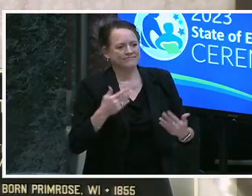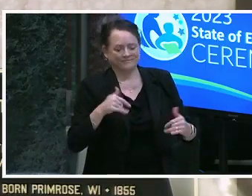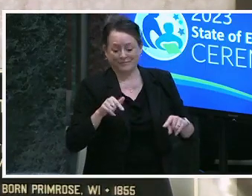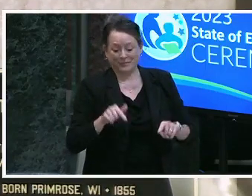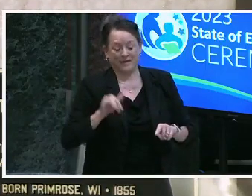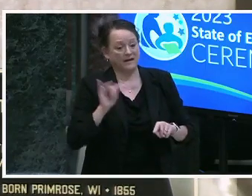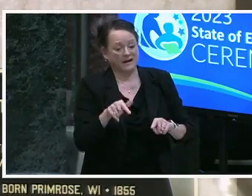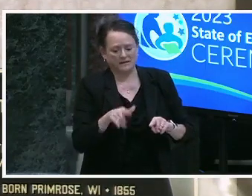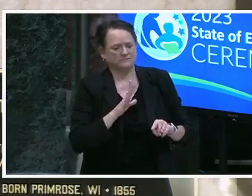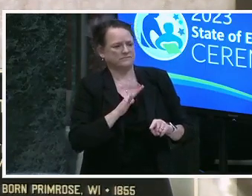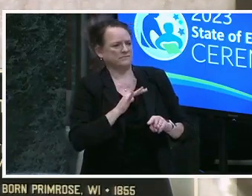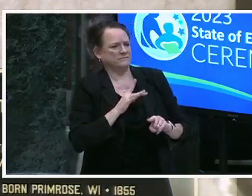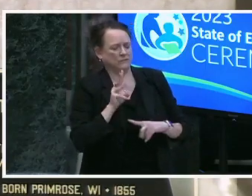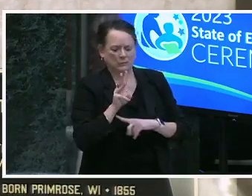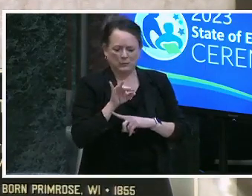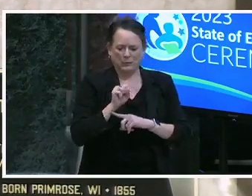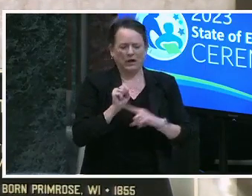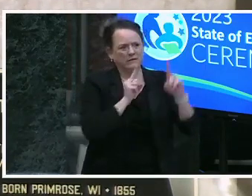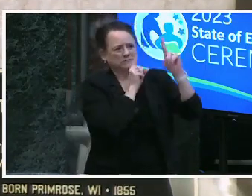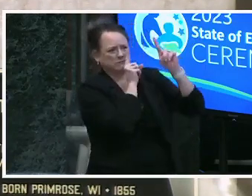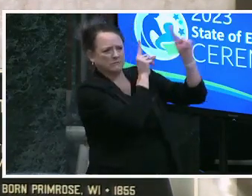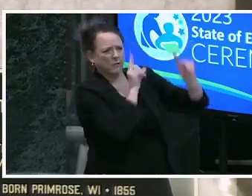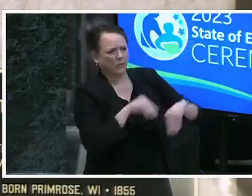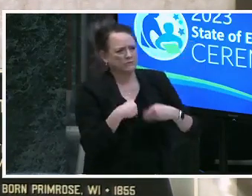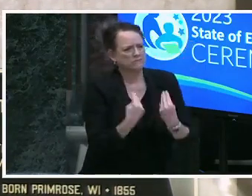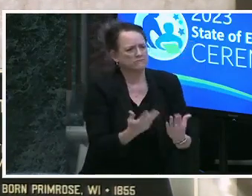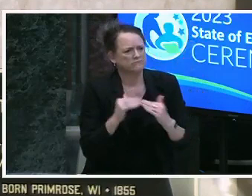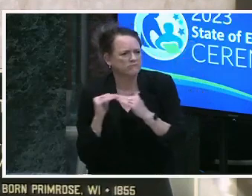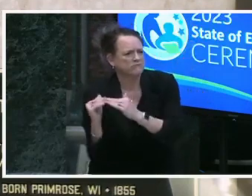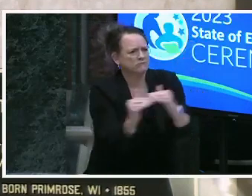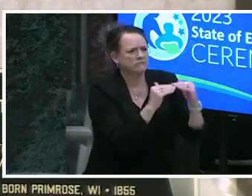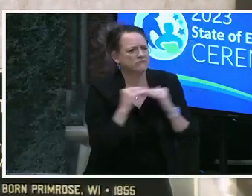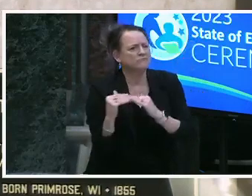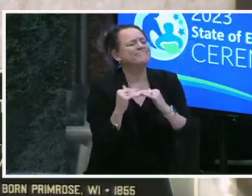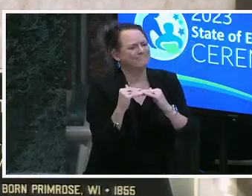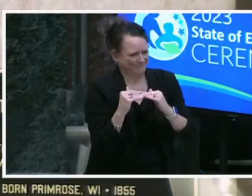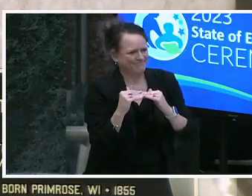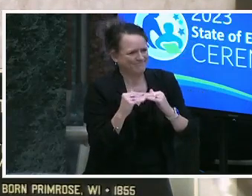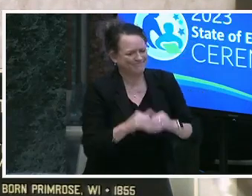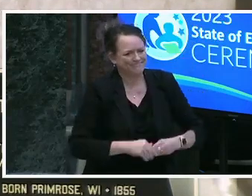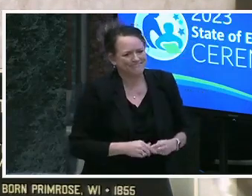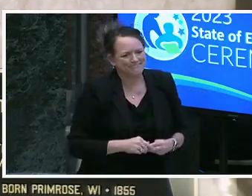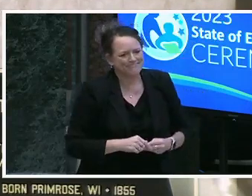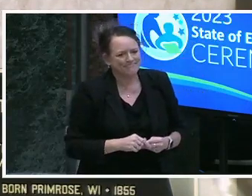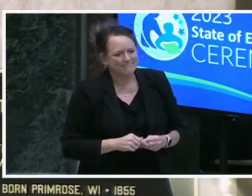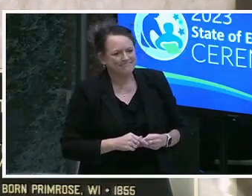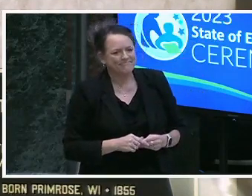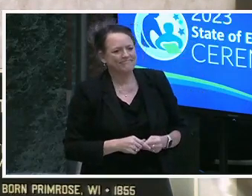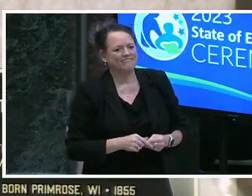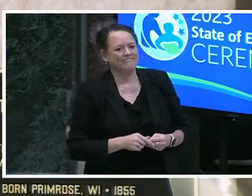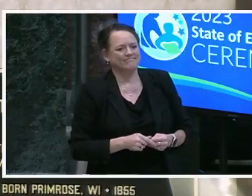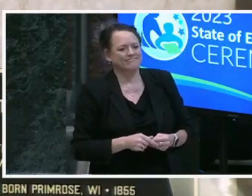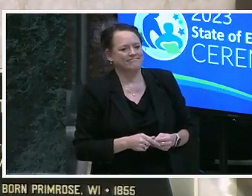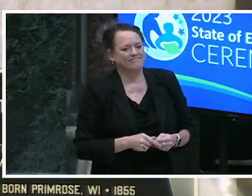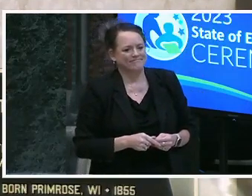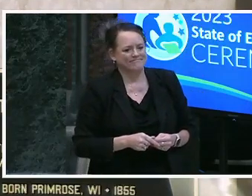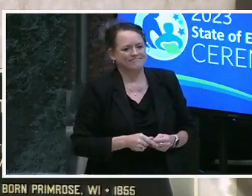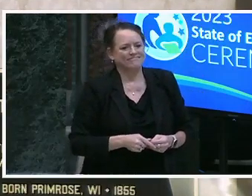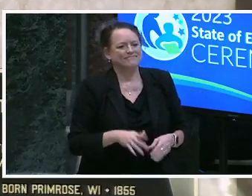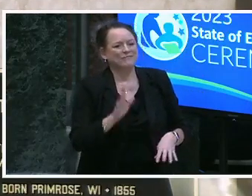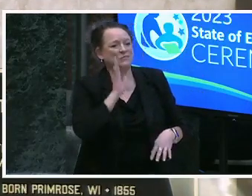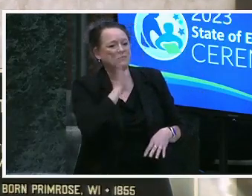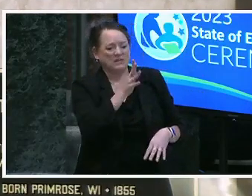Because there is no doubt in my mind that their success will power our future.